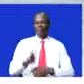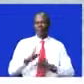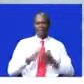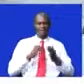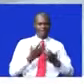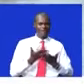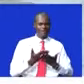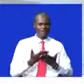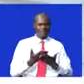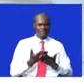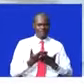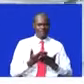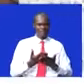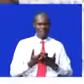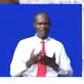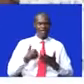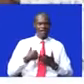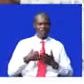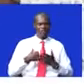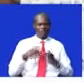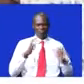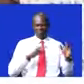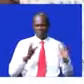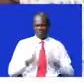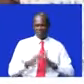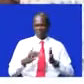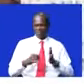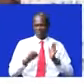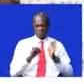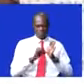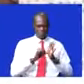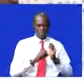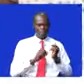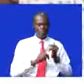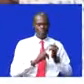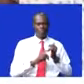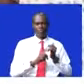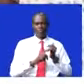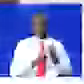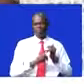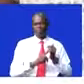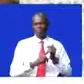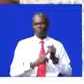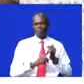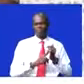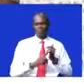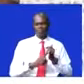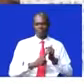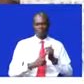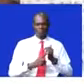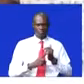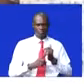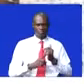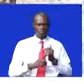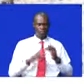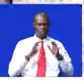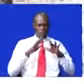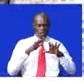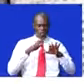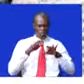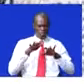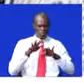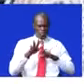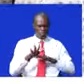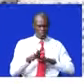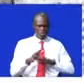chiwo kwar midhiero ma osekelo. Problem is as follows. One, the floods triggered by